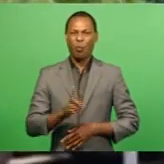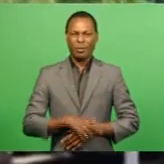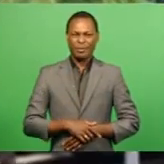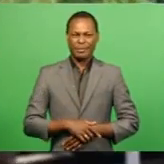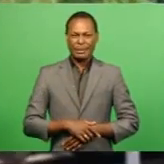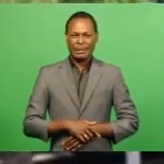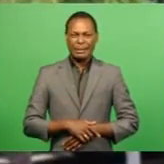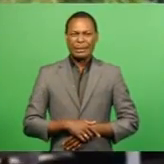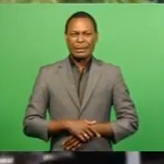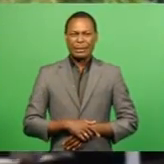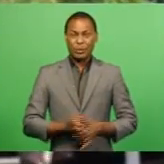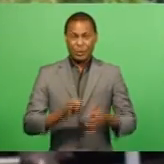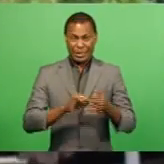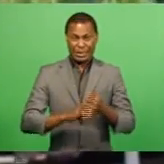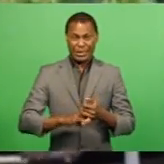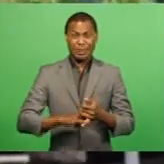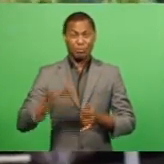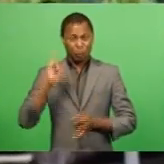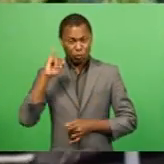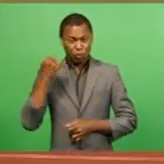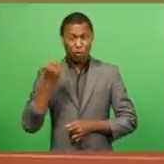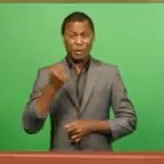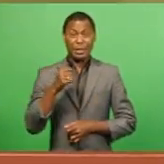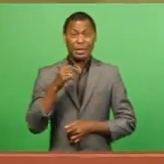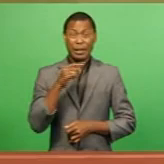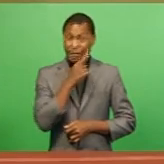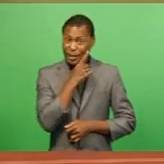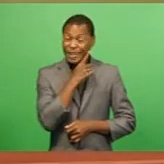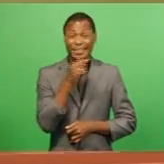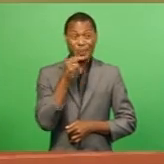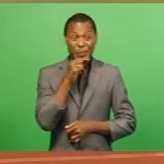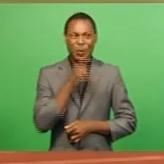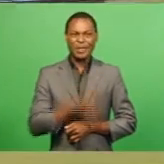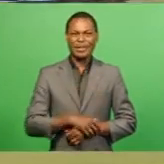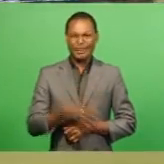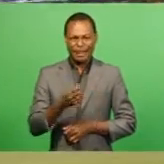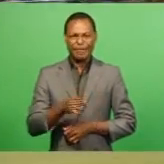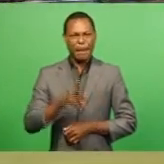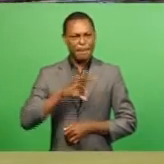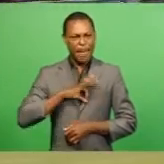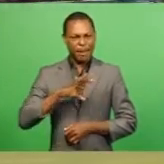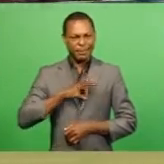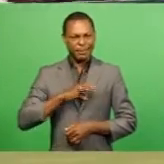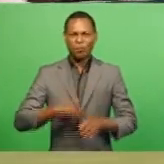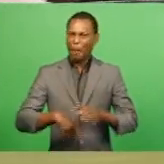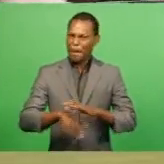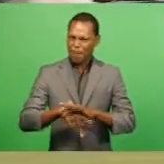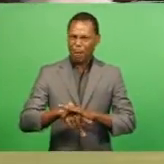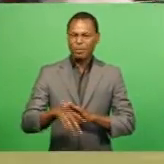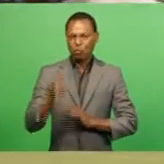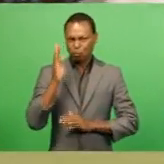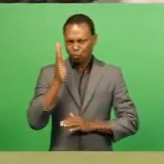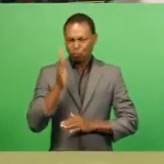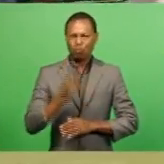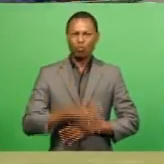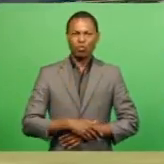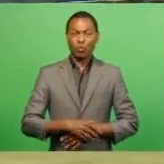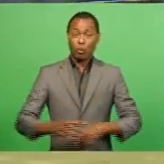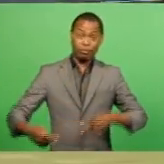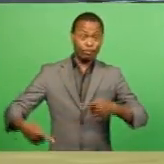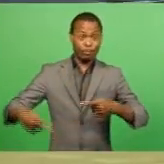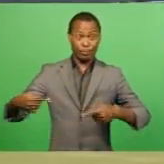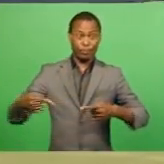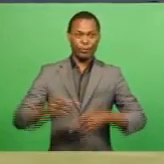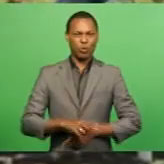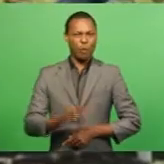the sub-junior girls, sub-junior boys, we have prospect. They have been medalists from the primary school competition. This morning, our